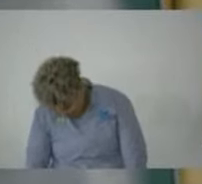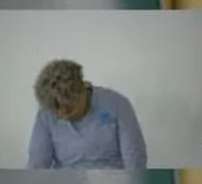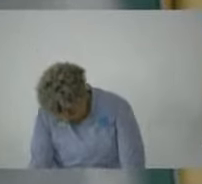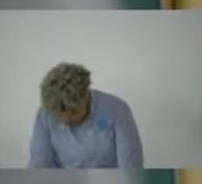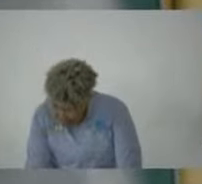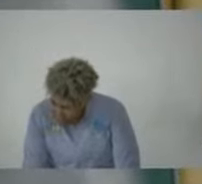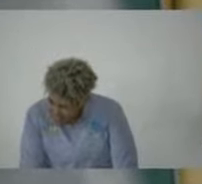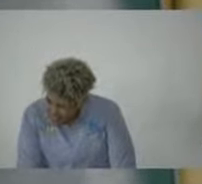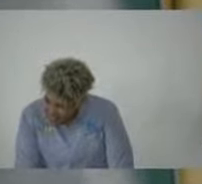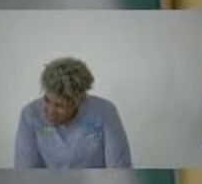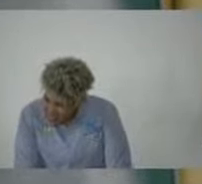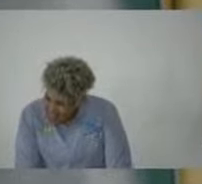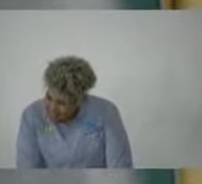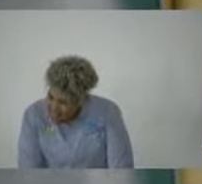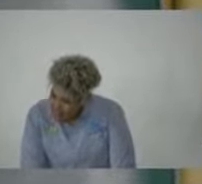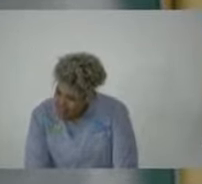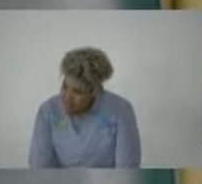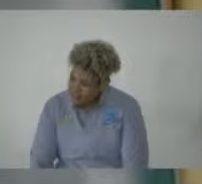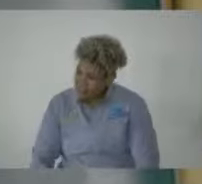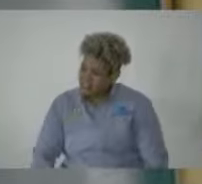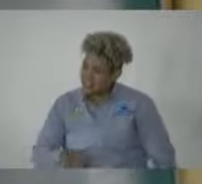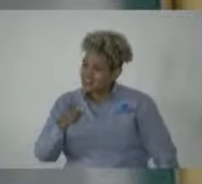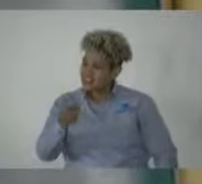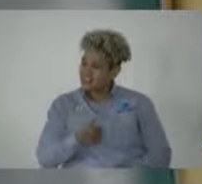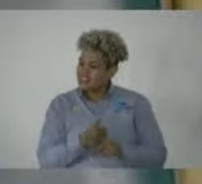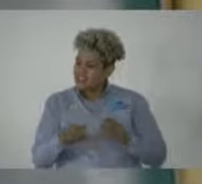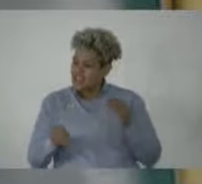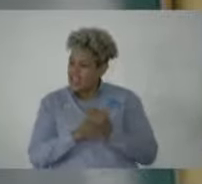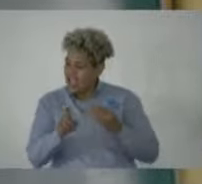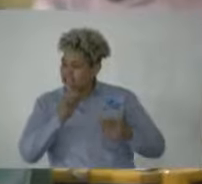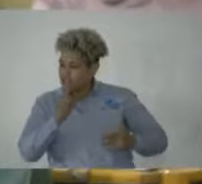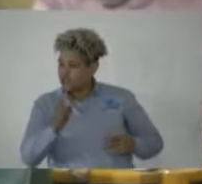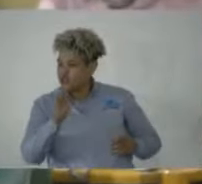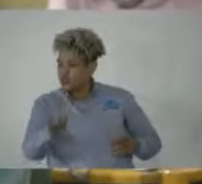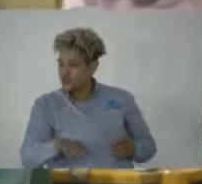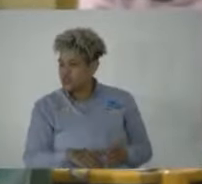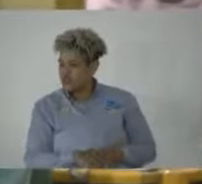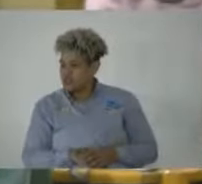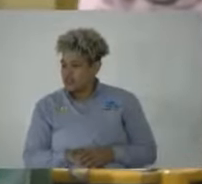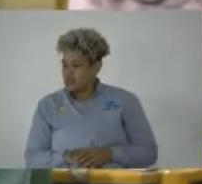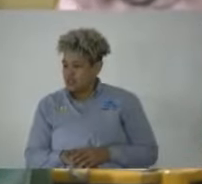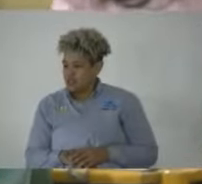Red card for that attitude. Red card for that attitude.